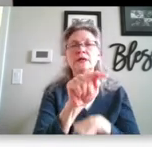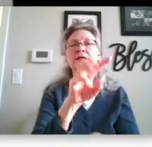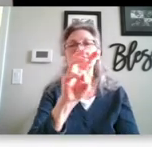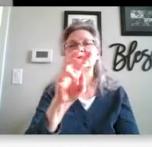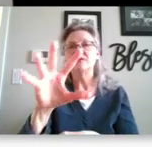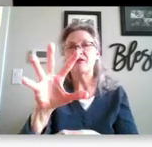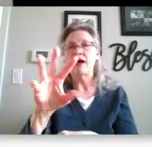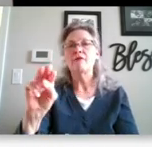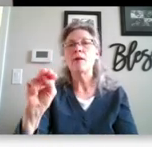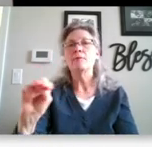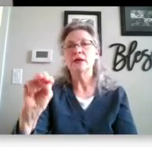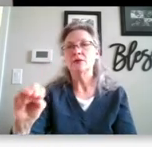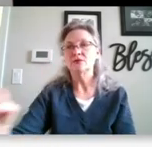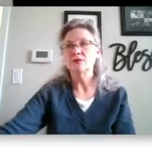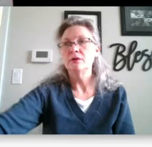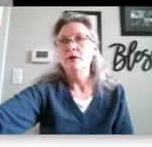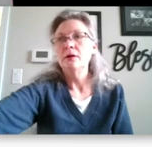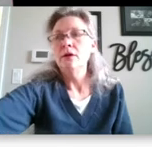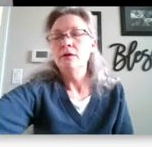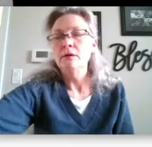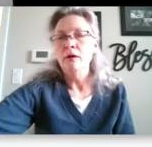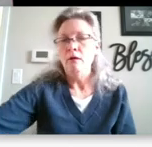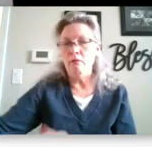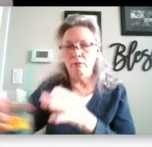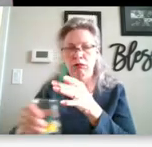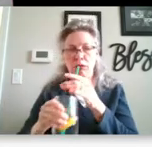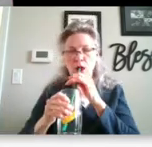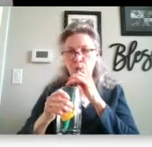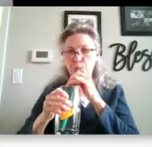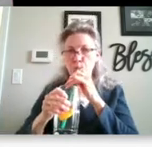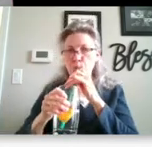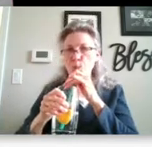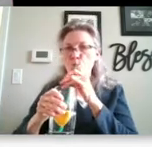65/100 written out in decimal form.